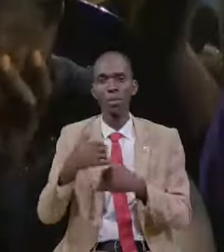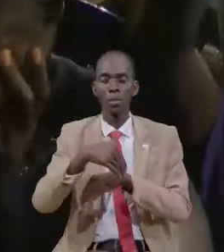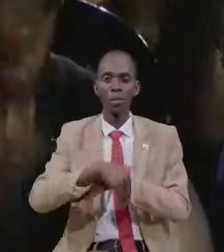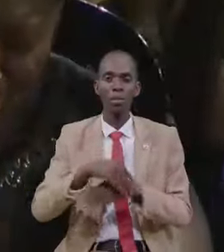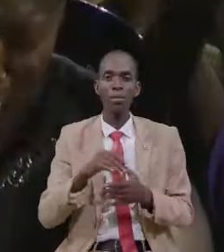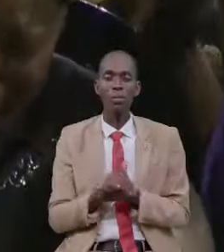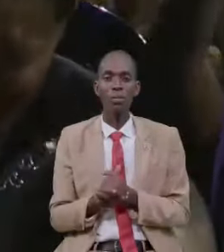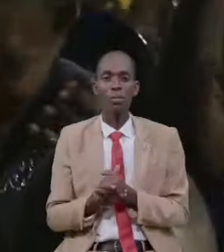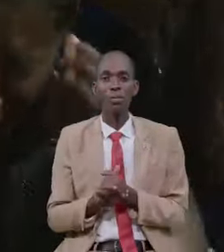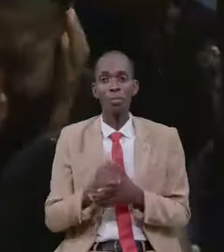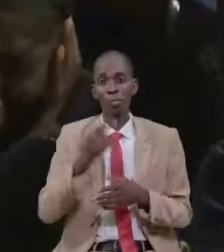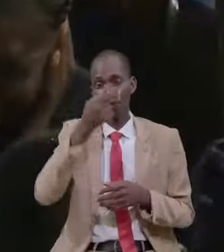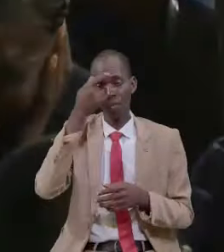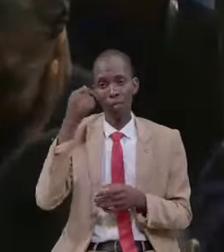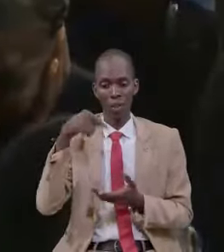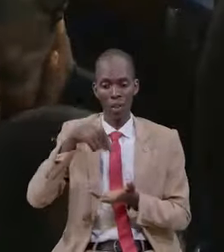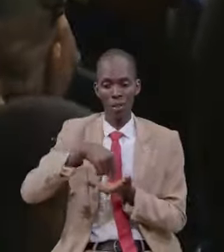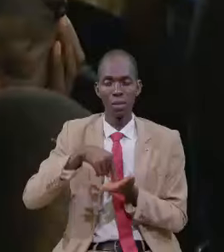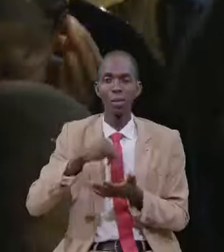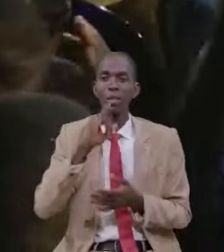because this is the last night.